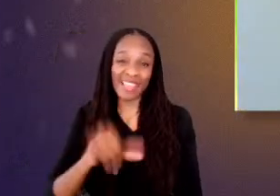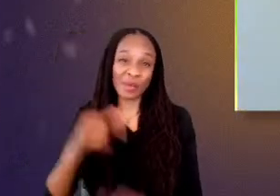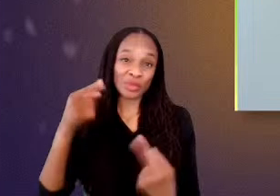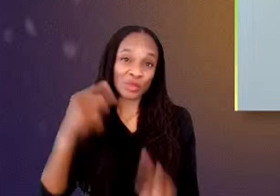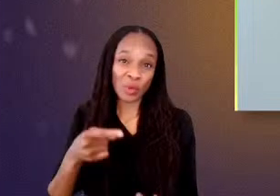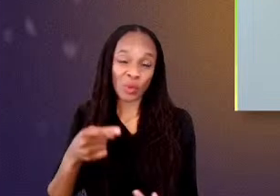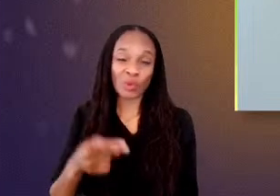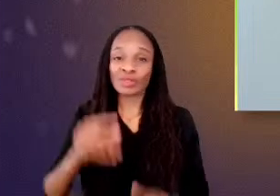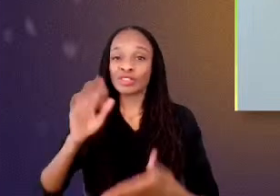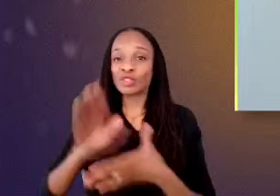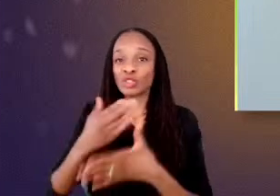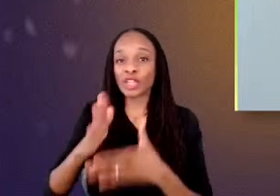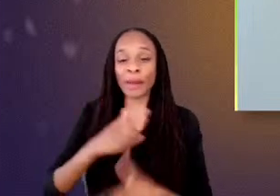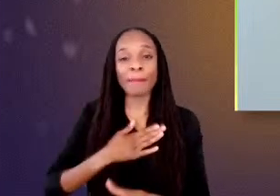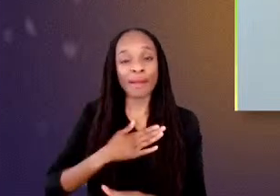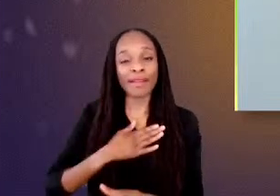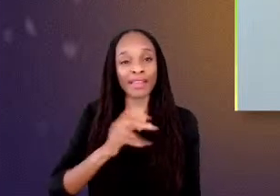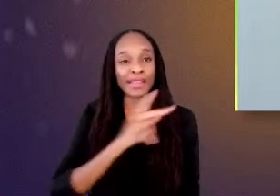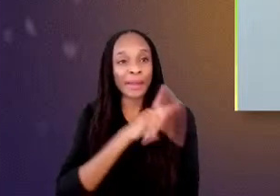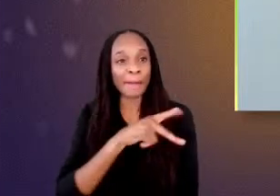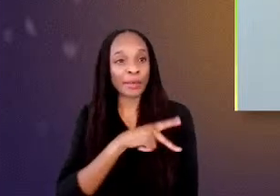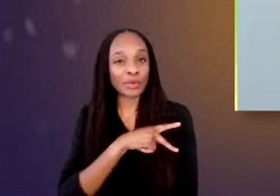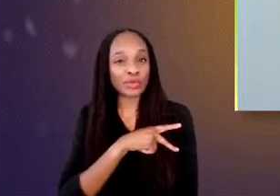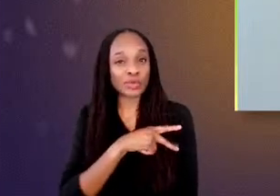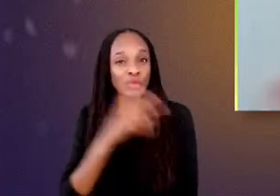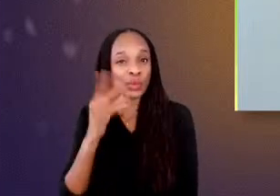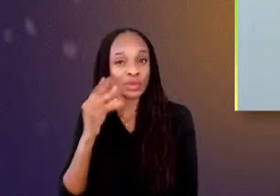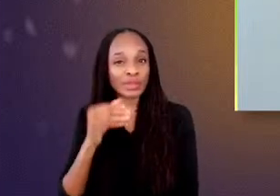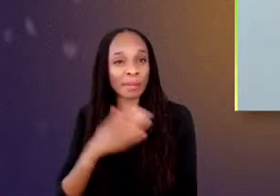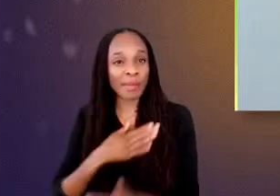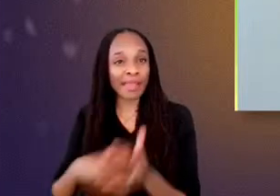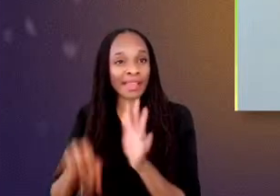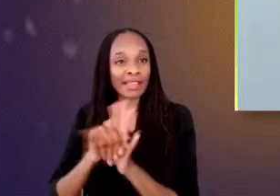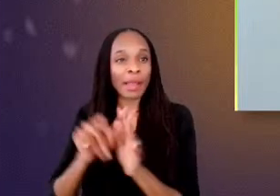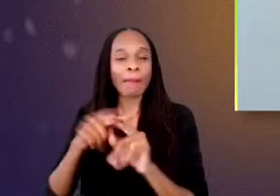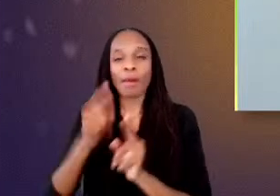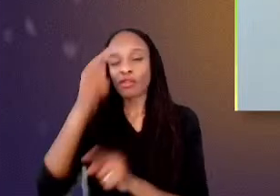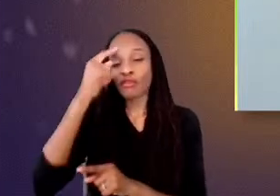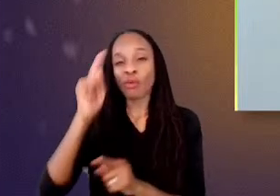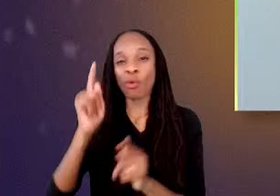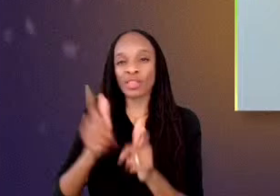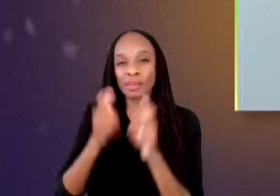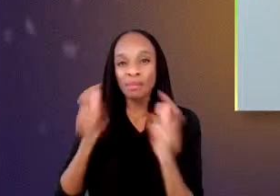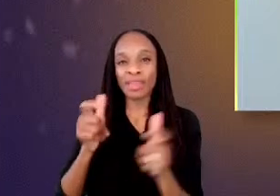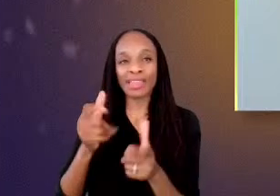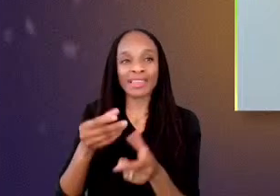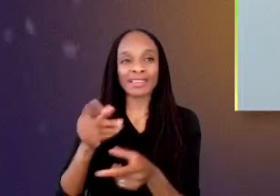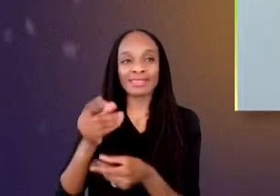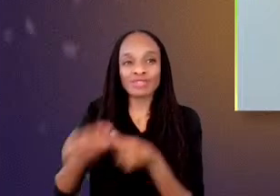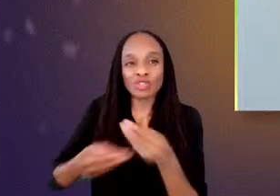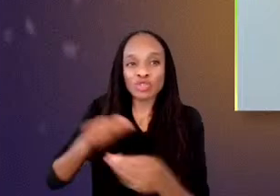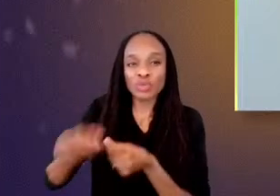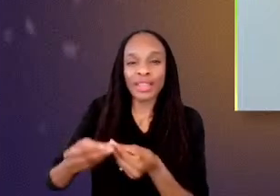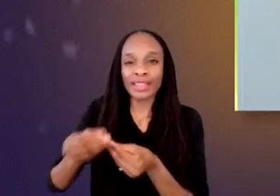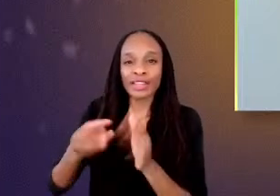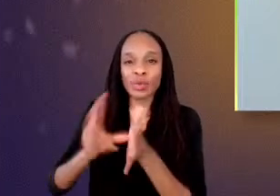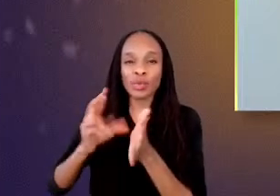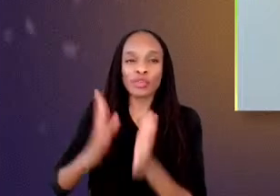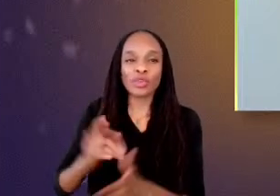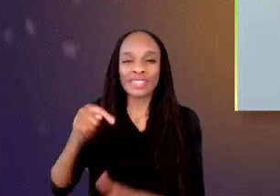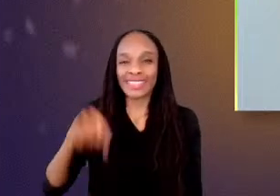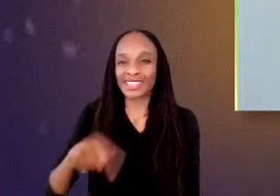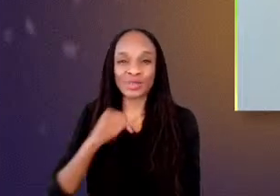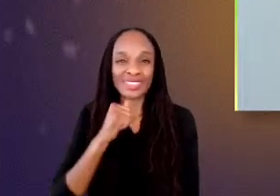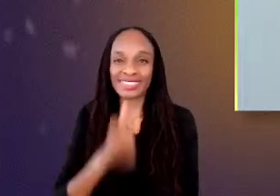my personal experience of my identity. But for a lot of like the big trade reviewers, a lot of the industry, this was not the right type